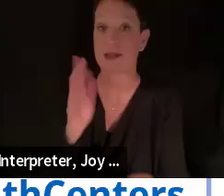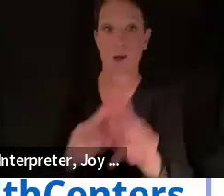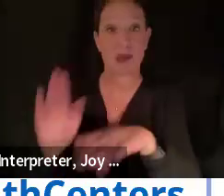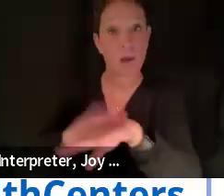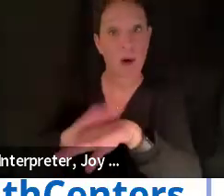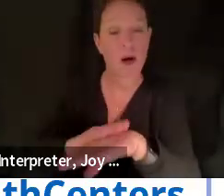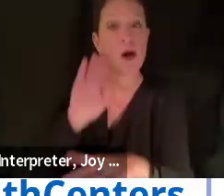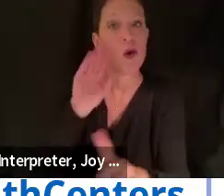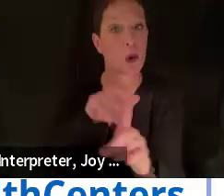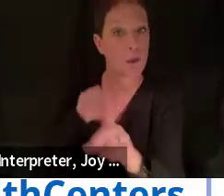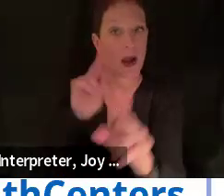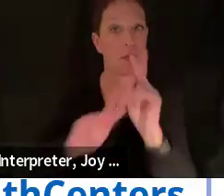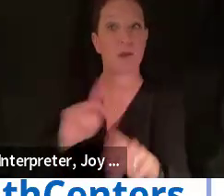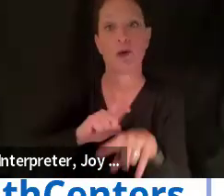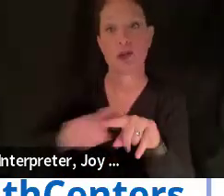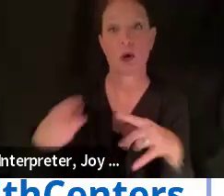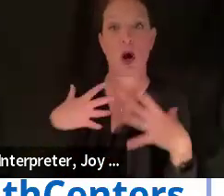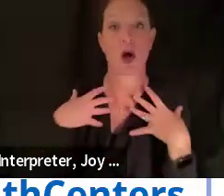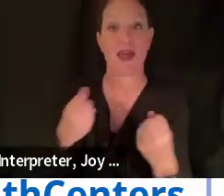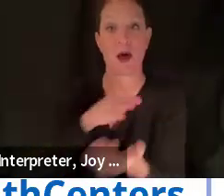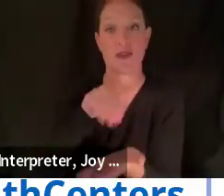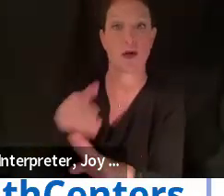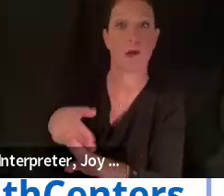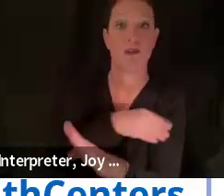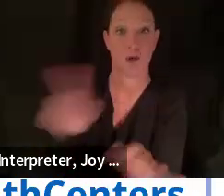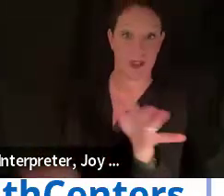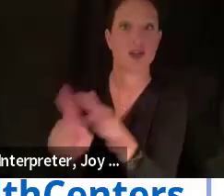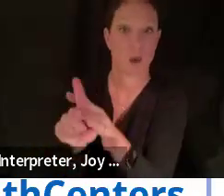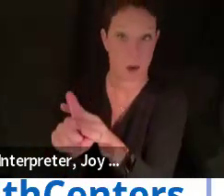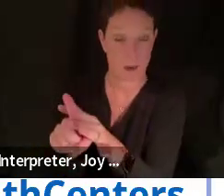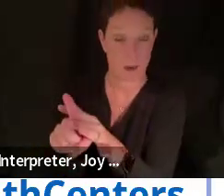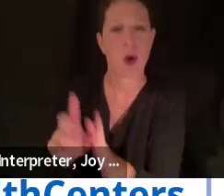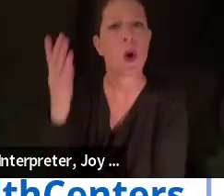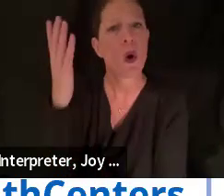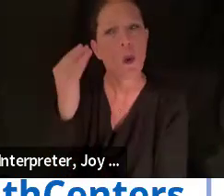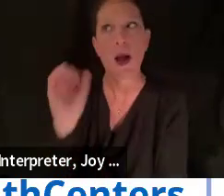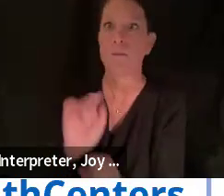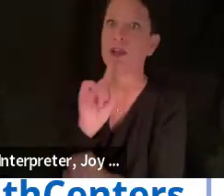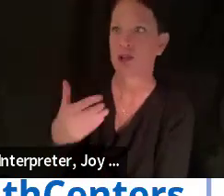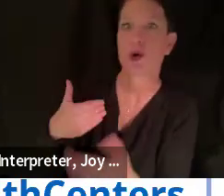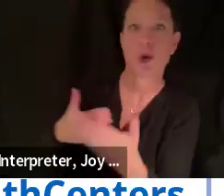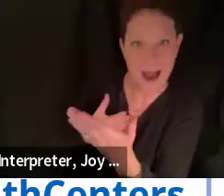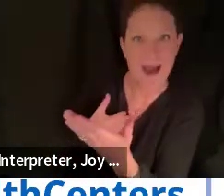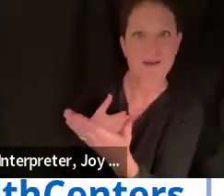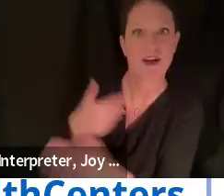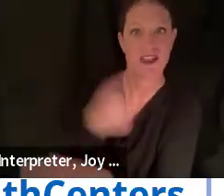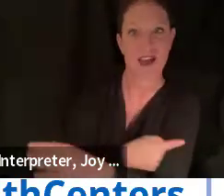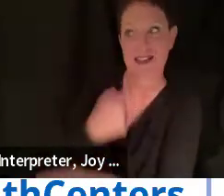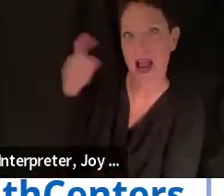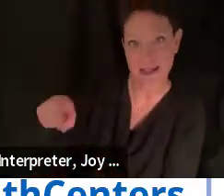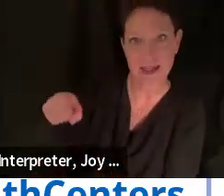to remind community members to call the health centers in advance. Just to make sure that they have whatever